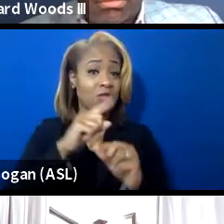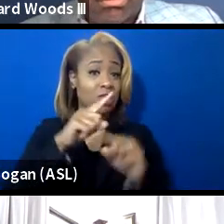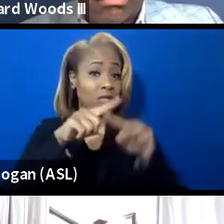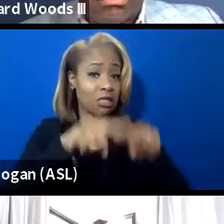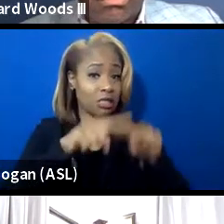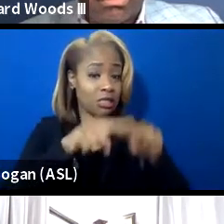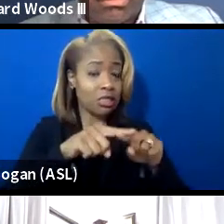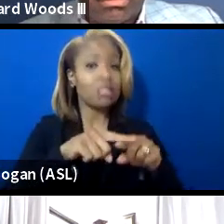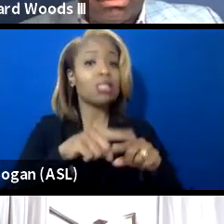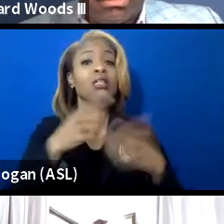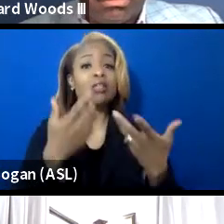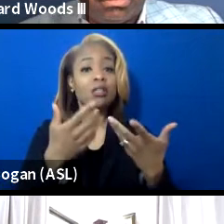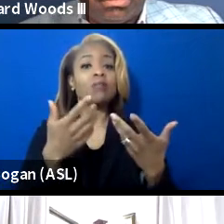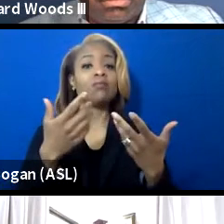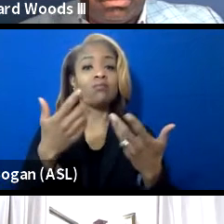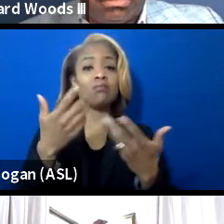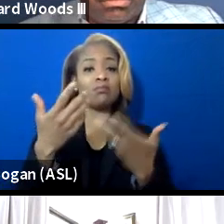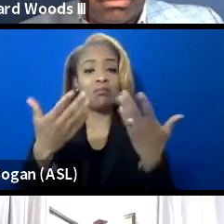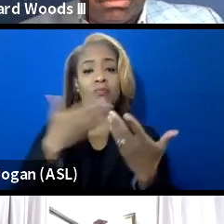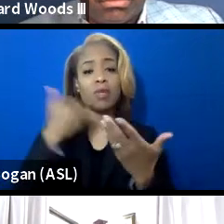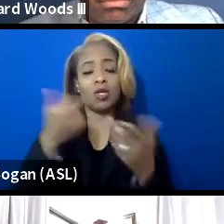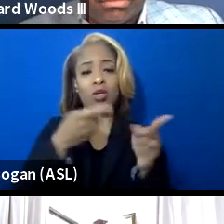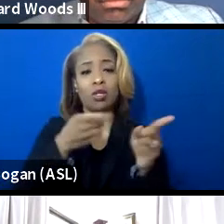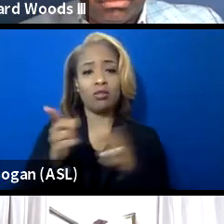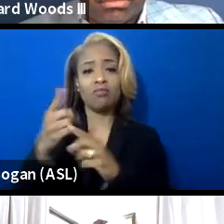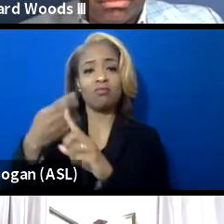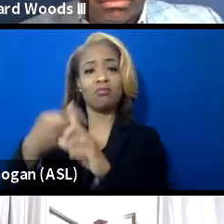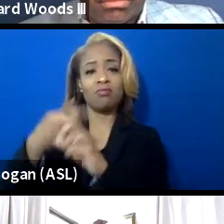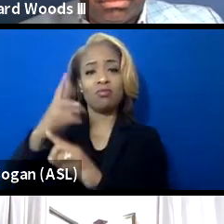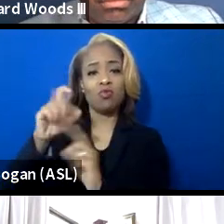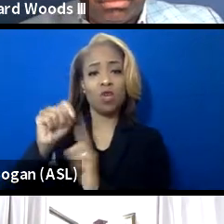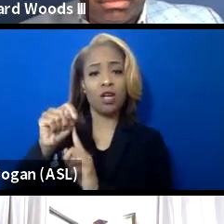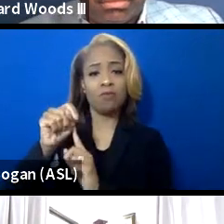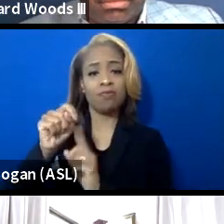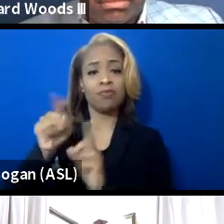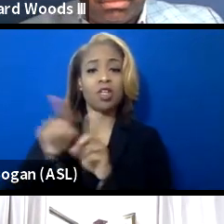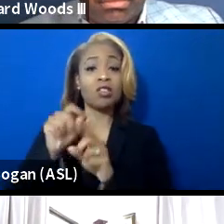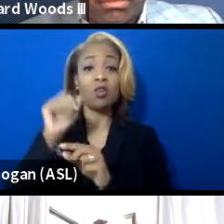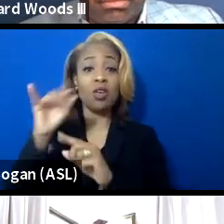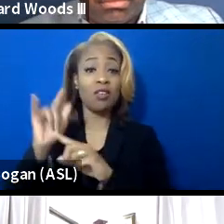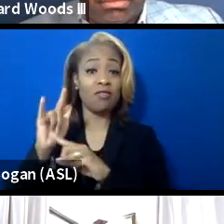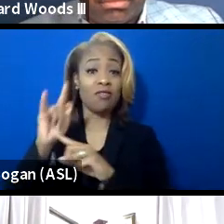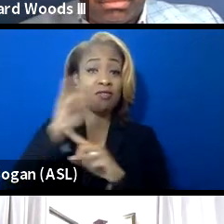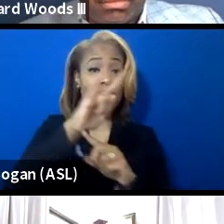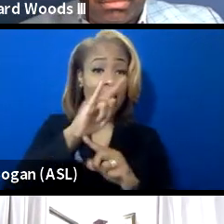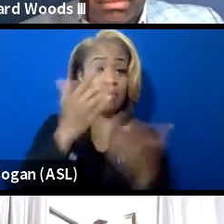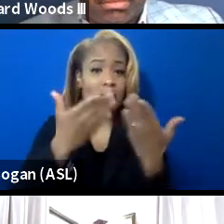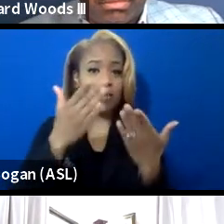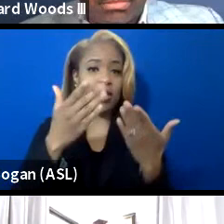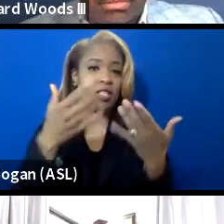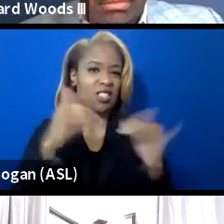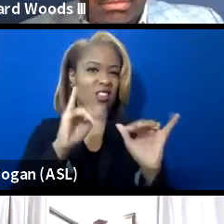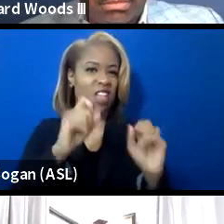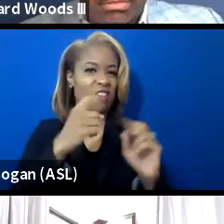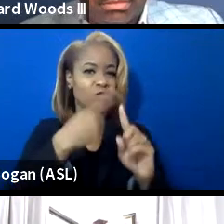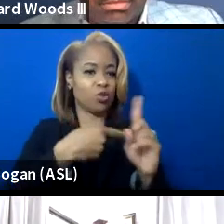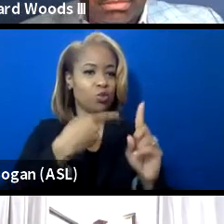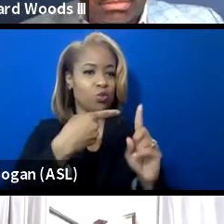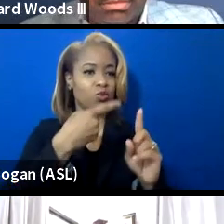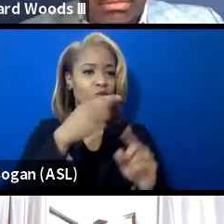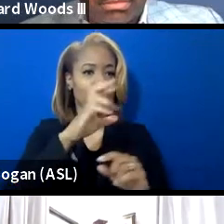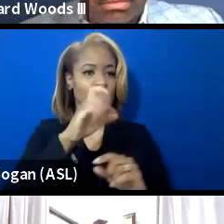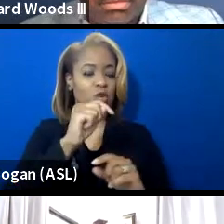reasons you'd want to rent a vehicle. Also, if you would fly, you might need to rent a vehicle. So in